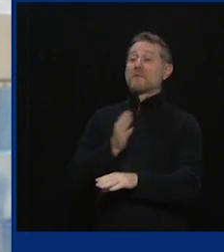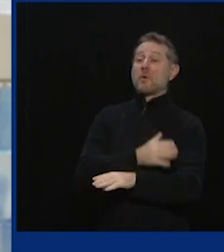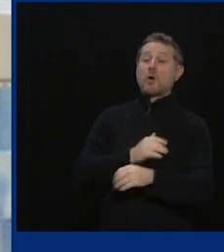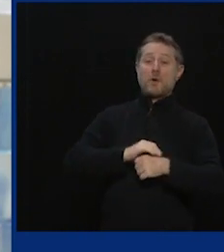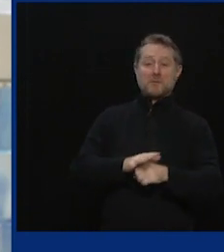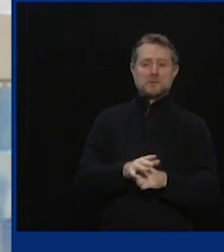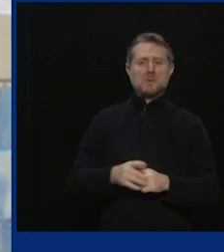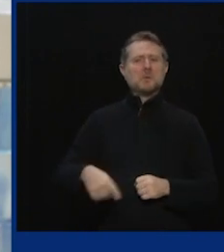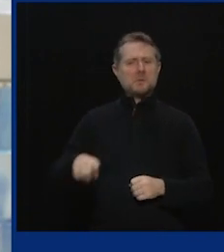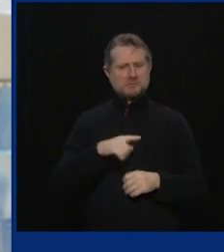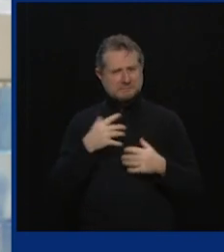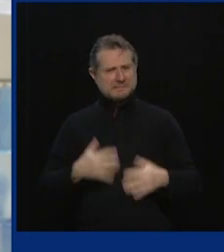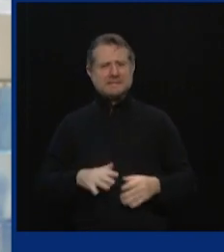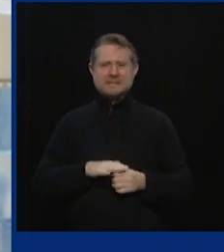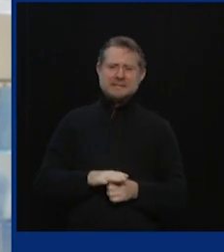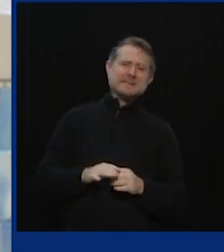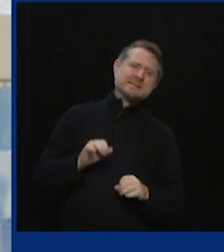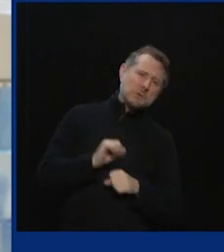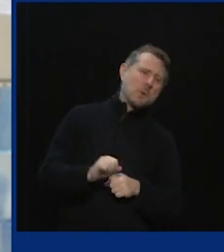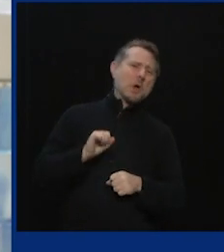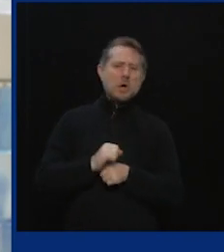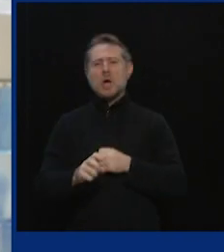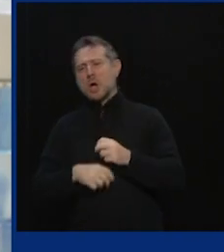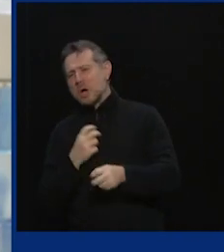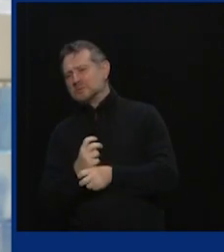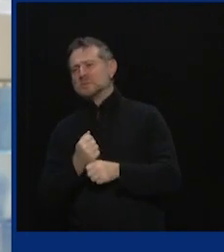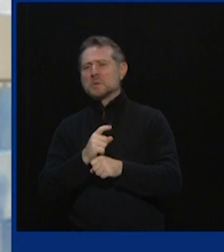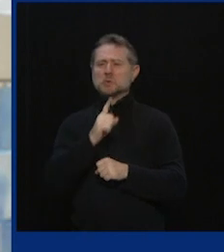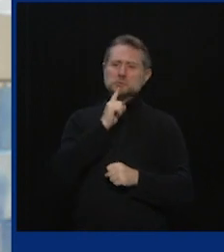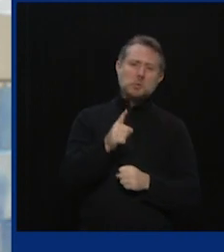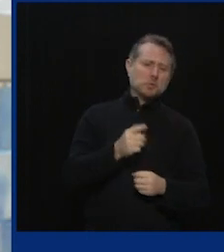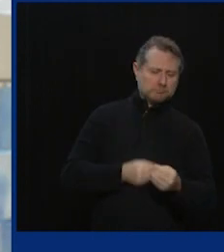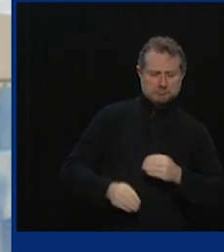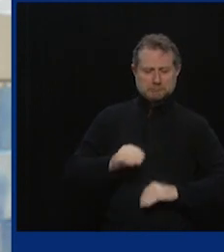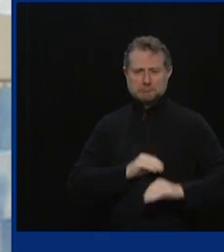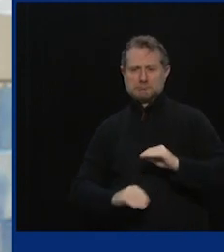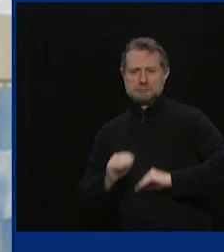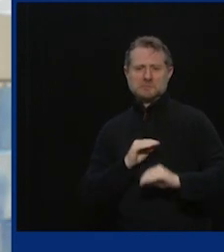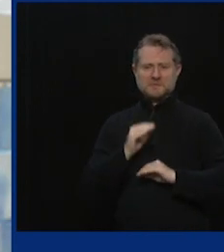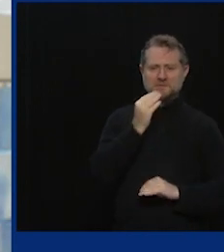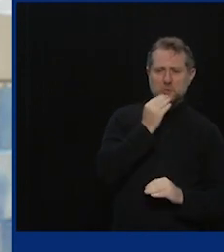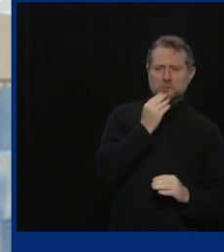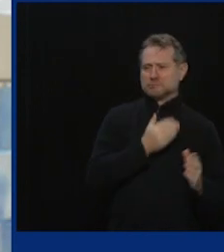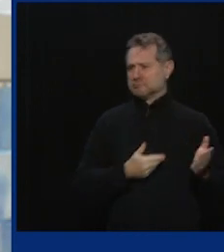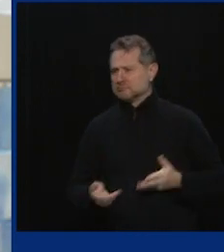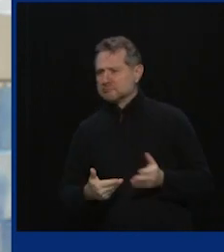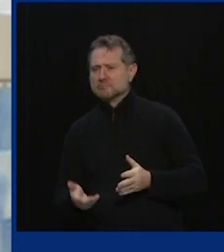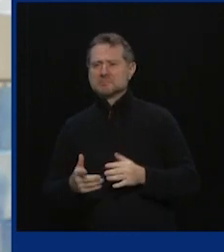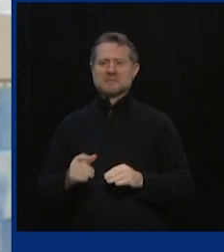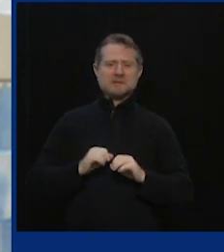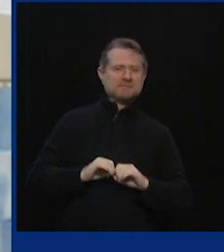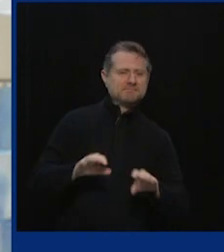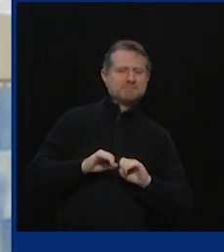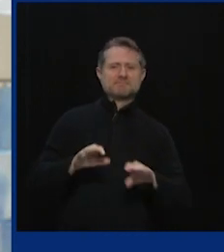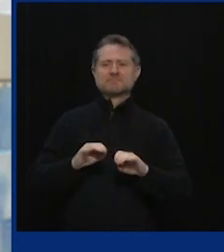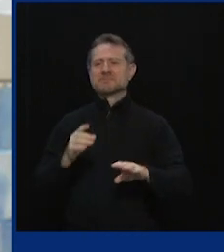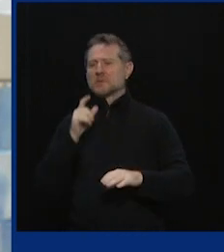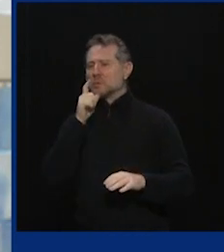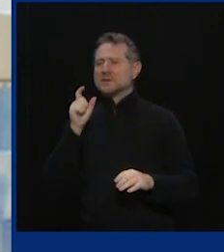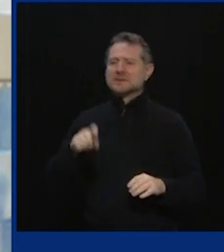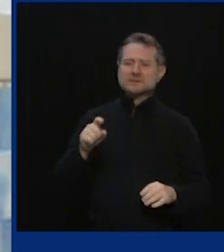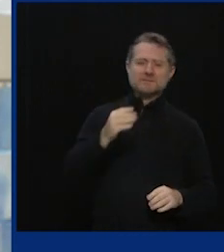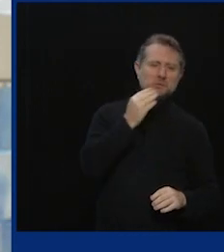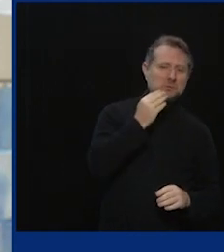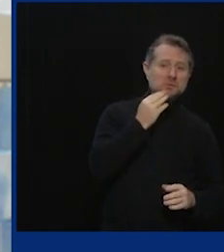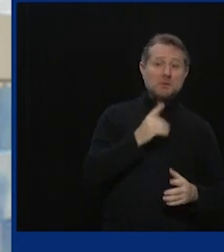already out there scrambling to get the resources, the money, the food into your facilities to get them out to needy New Yorkers, and then you